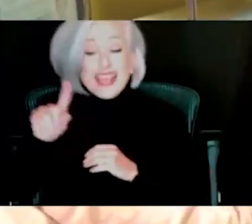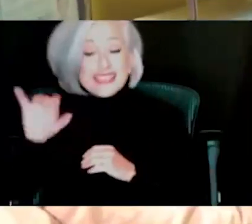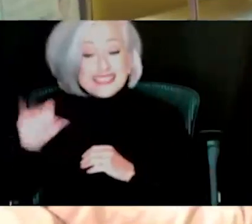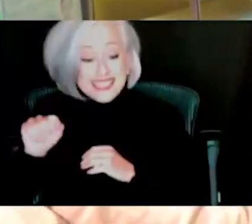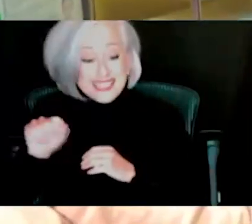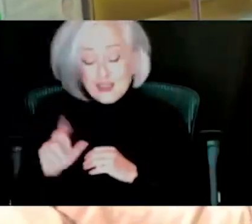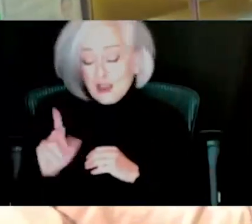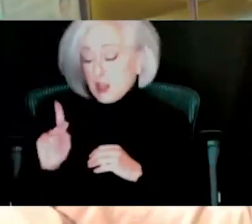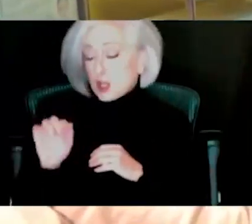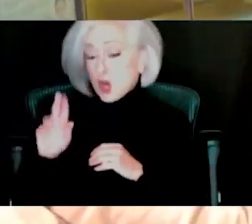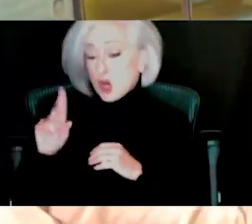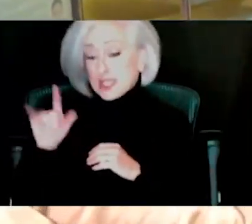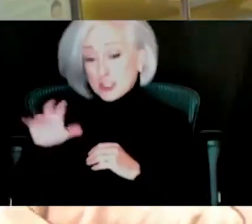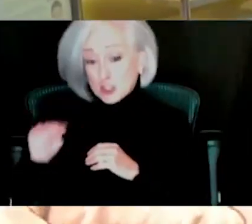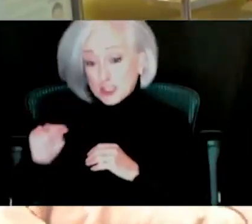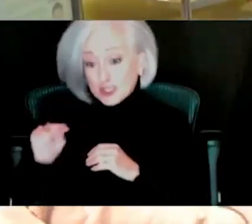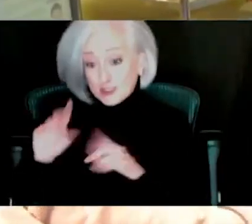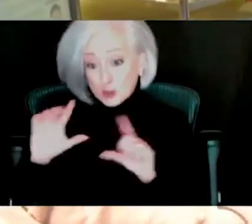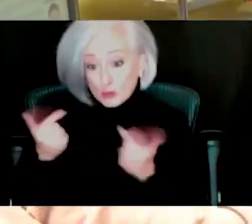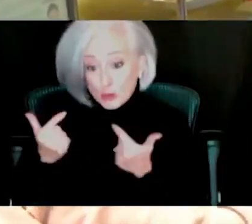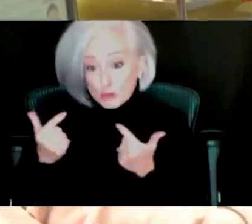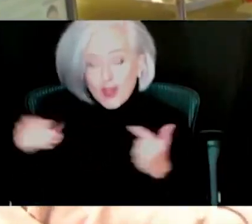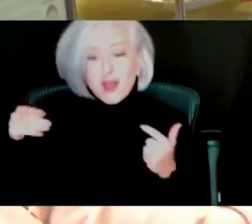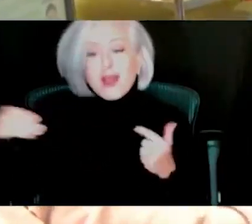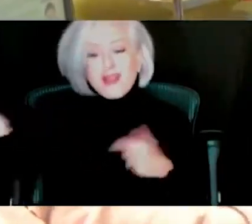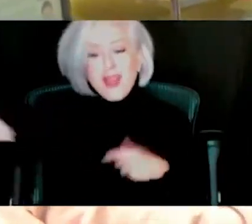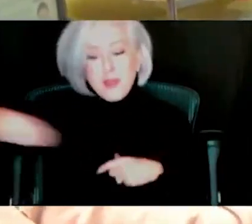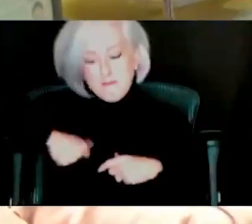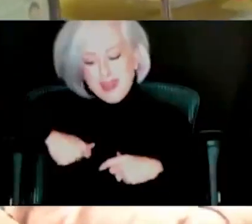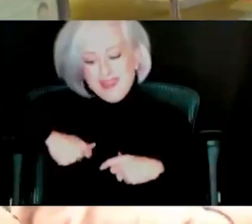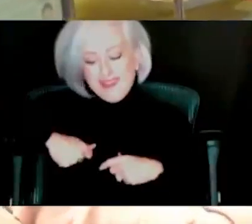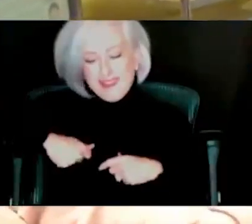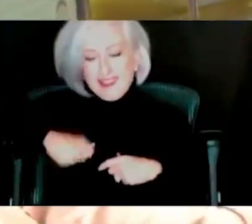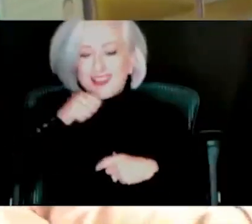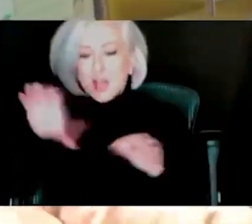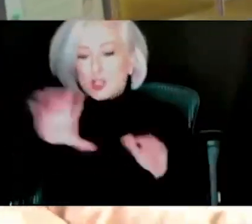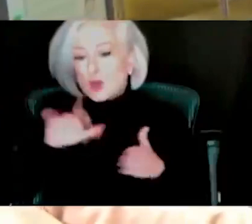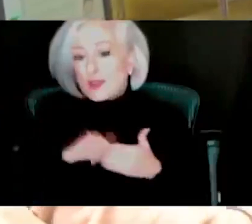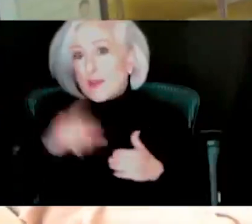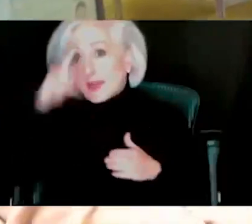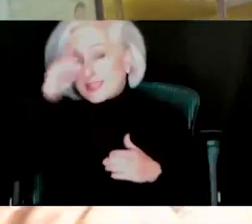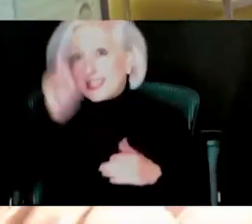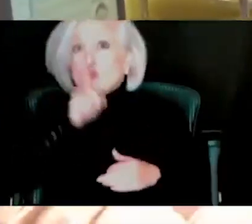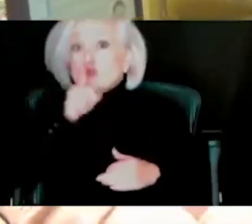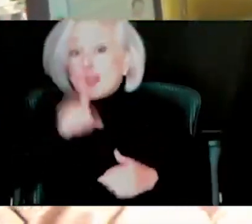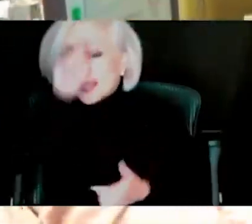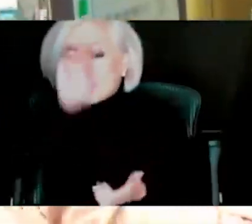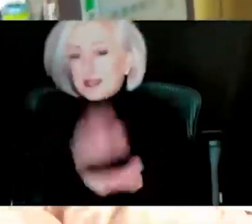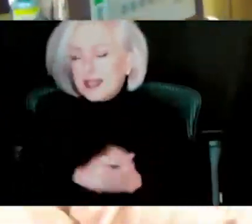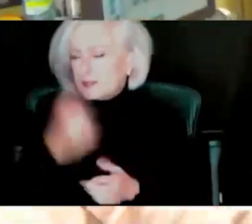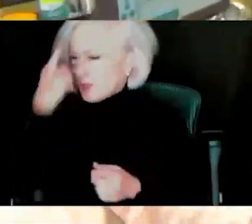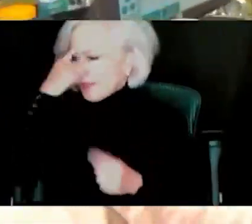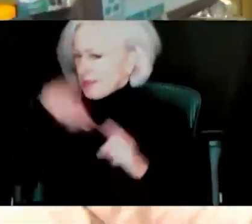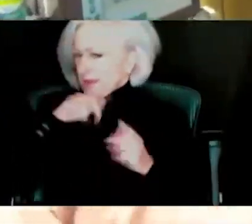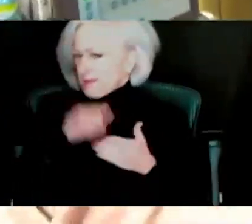they're promoting. They're not just doing it because they actually believe it. So that's something that you have to think about too.